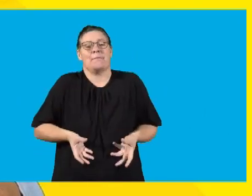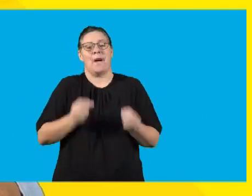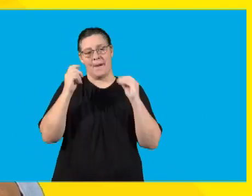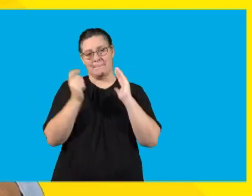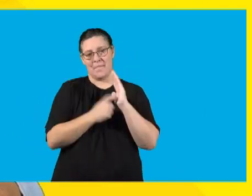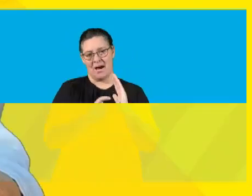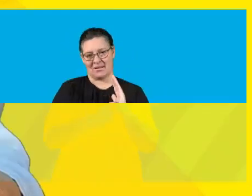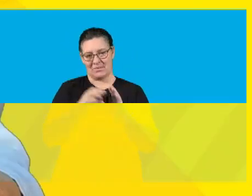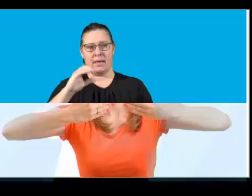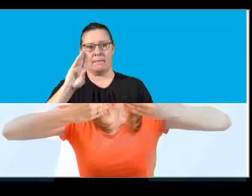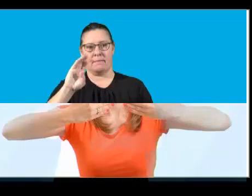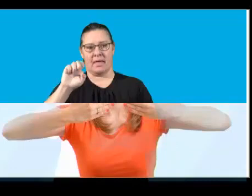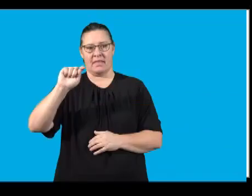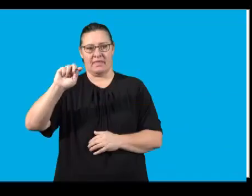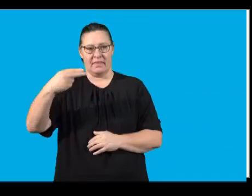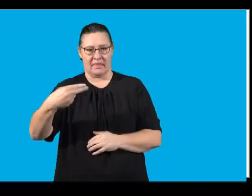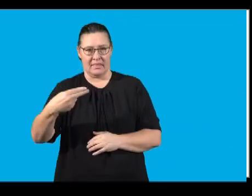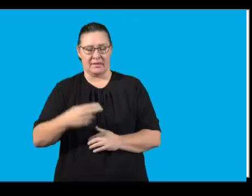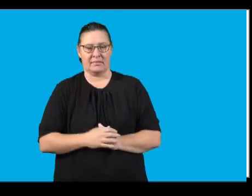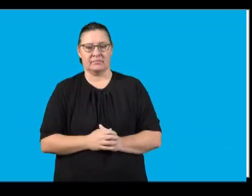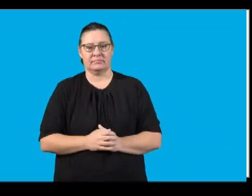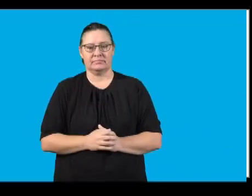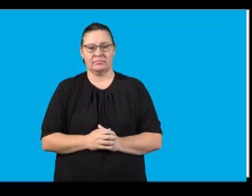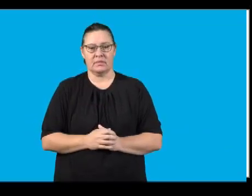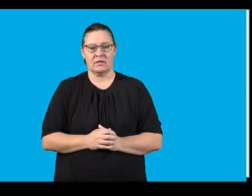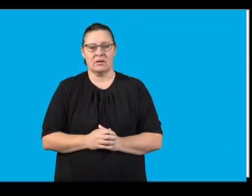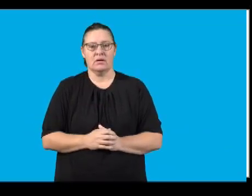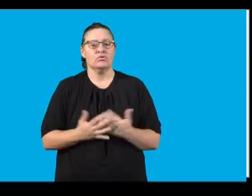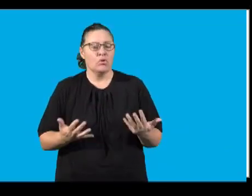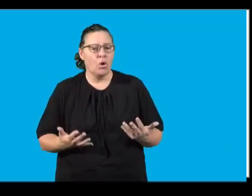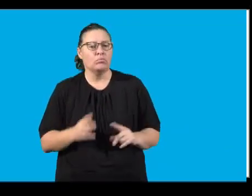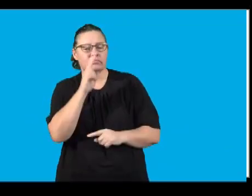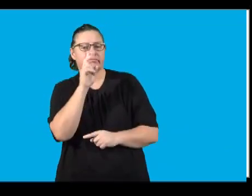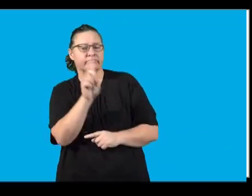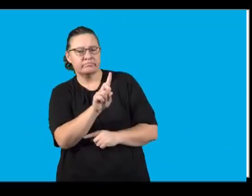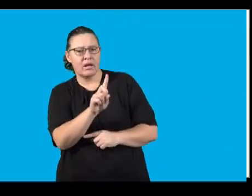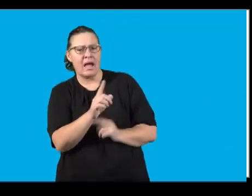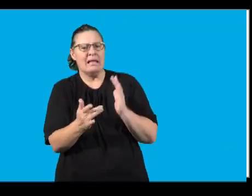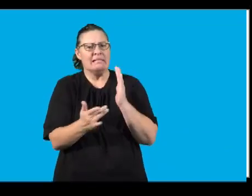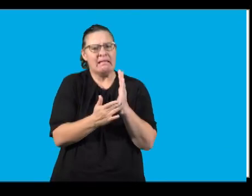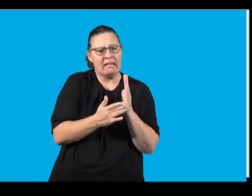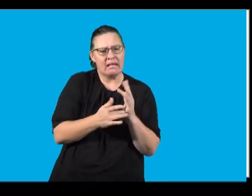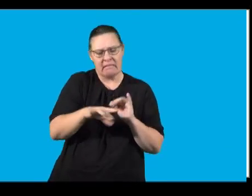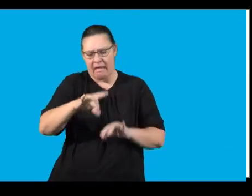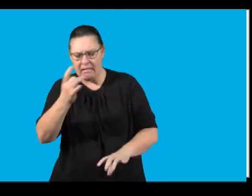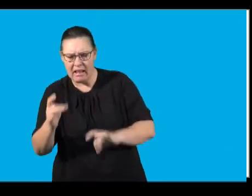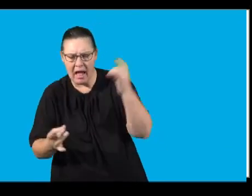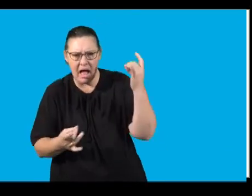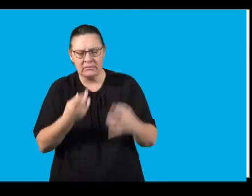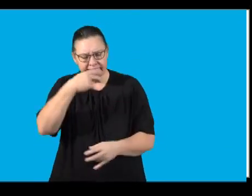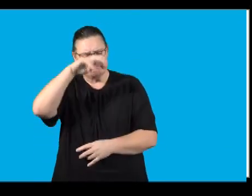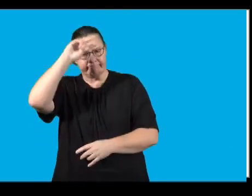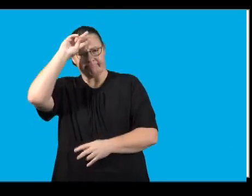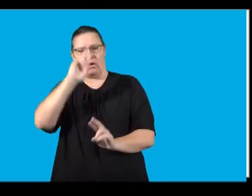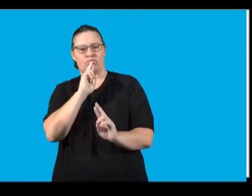you marks in the exams. So remember, we are looking at gaining techniques in analyzing,